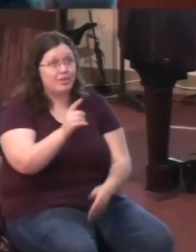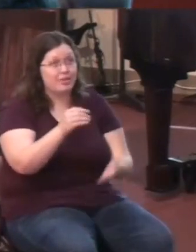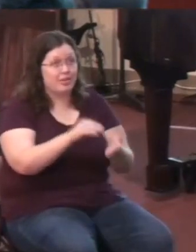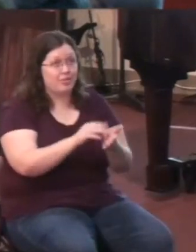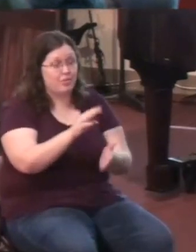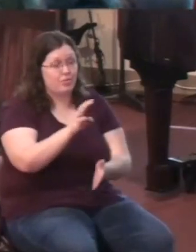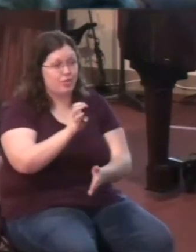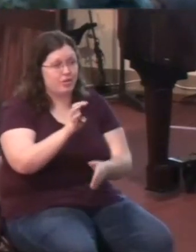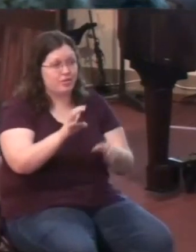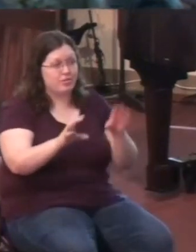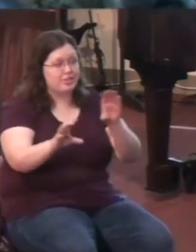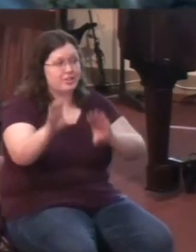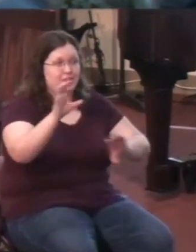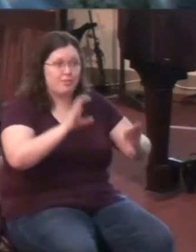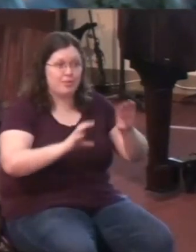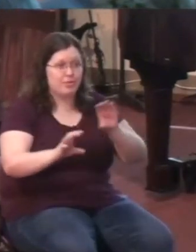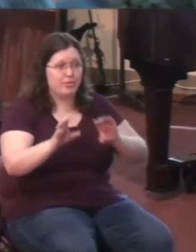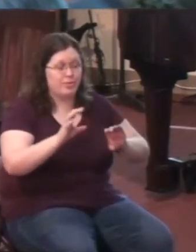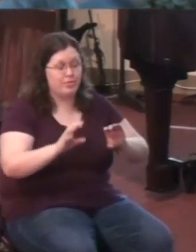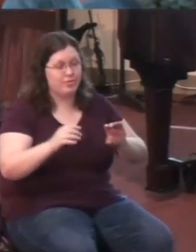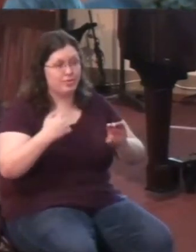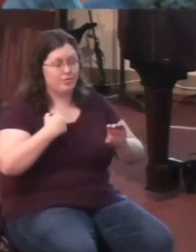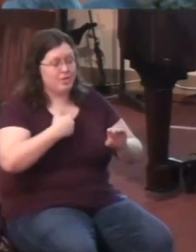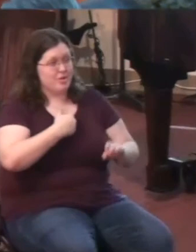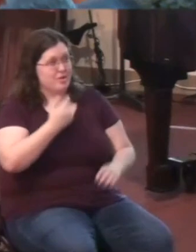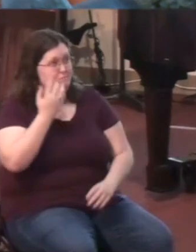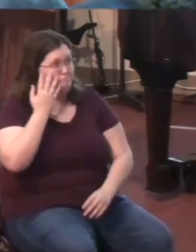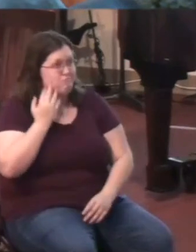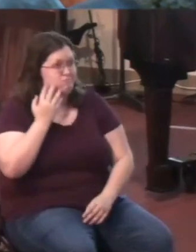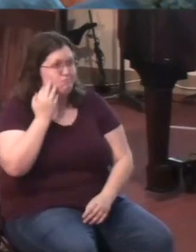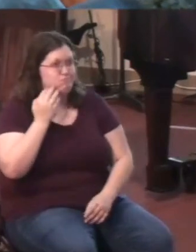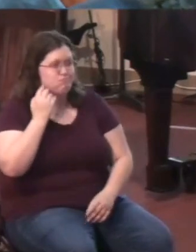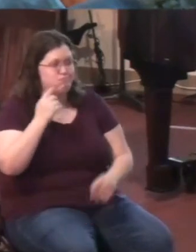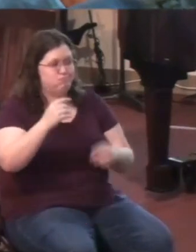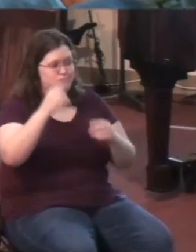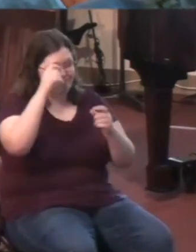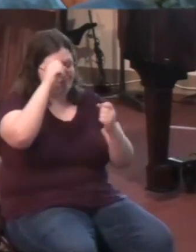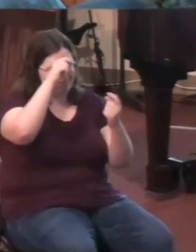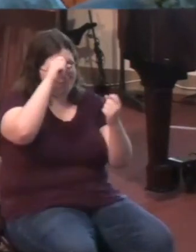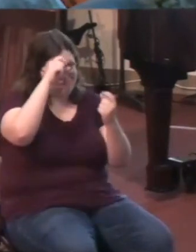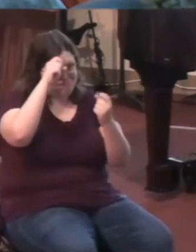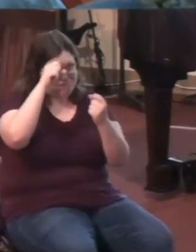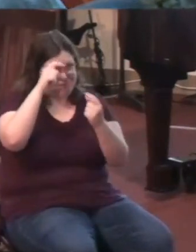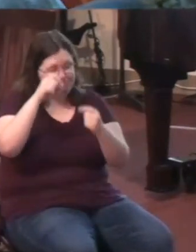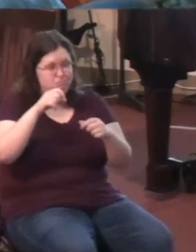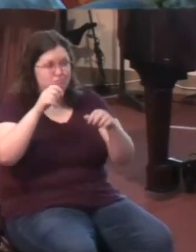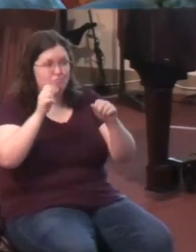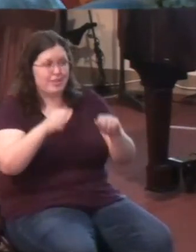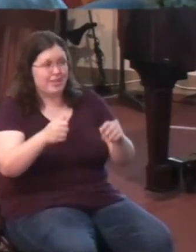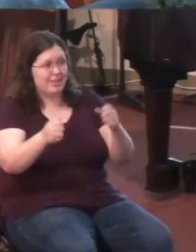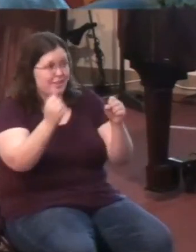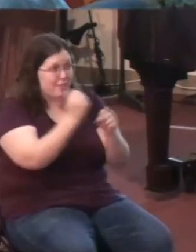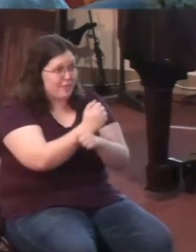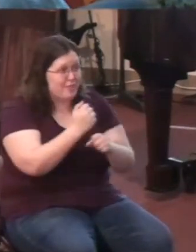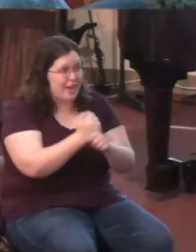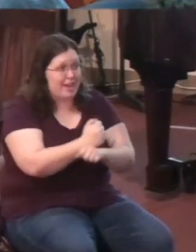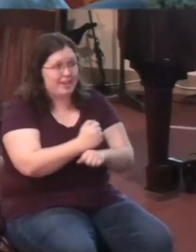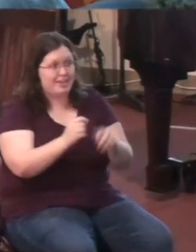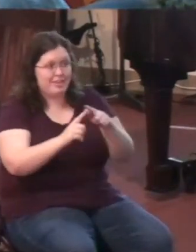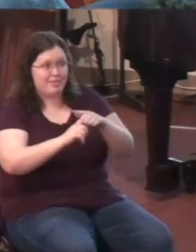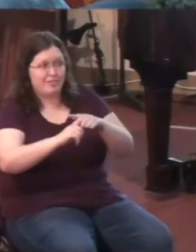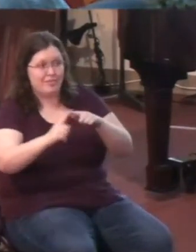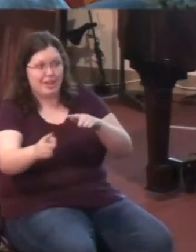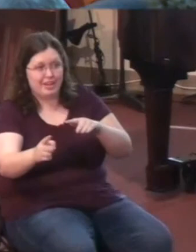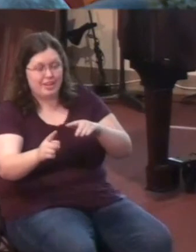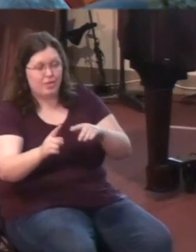that are streaming out of our bodies, giving us the ability to fight, flight, freeze, or flee. I think a flee